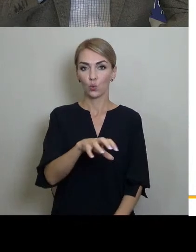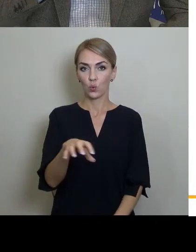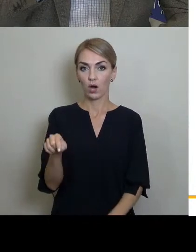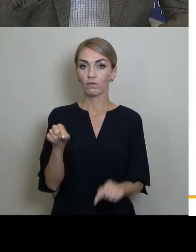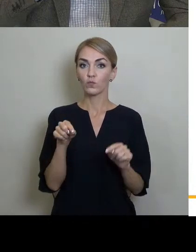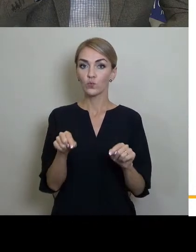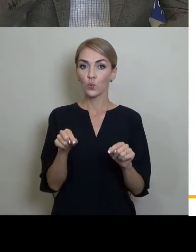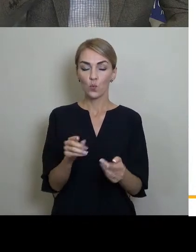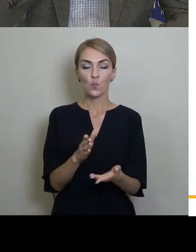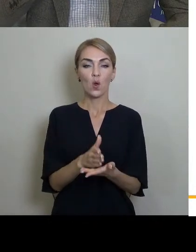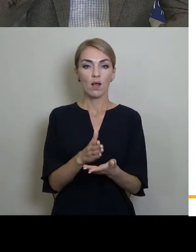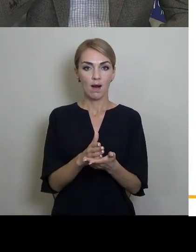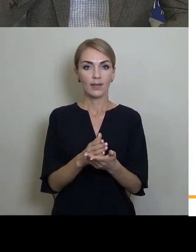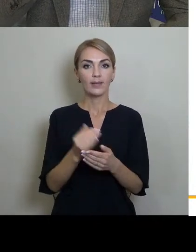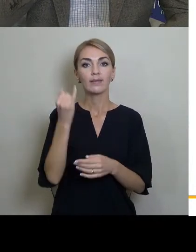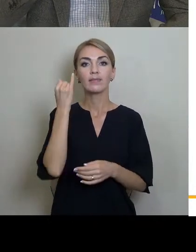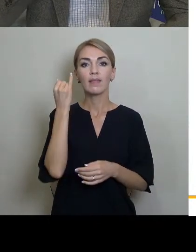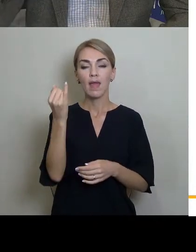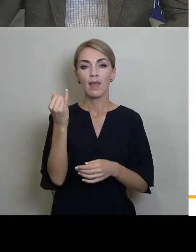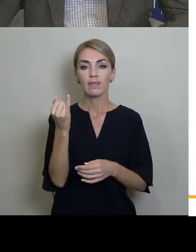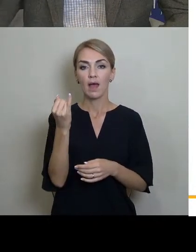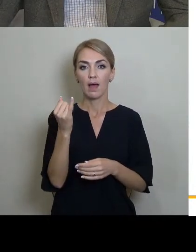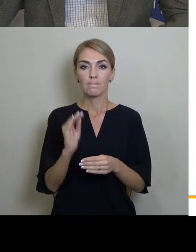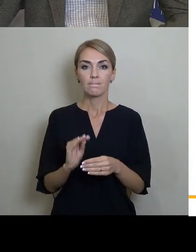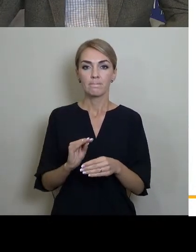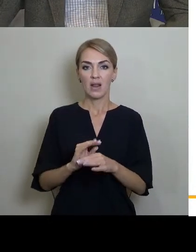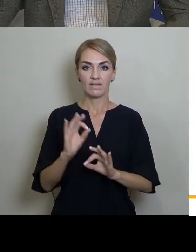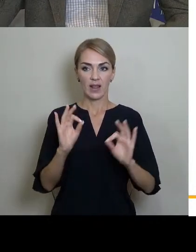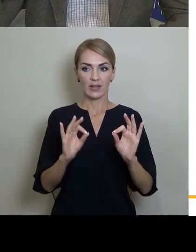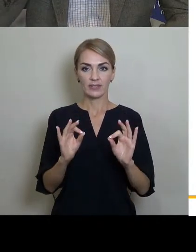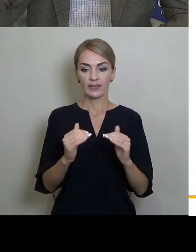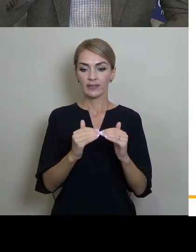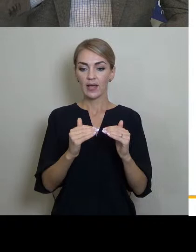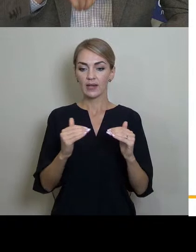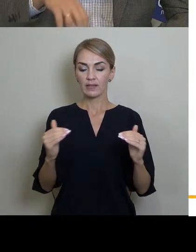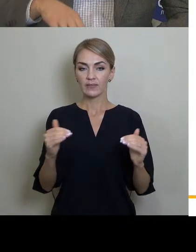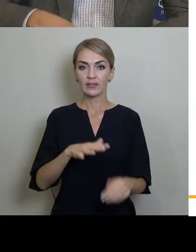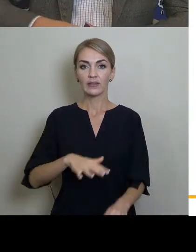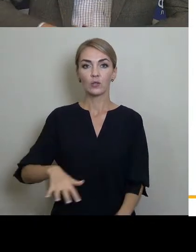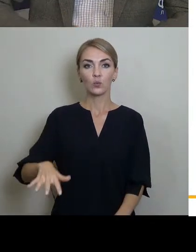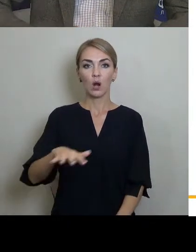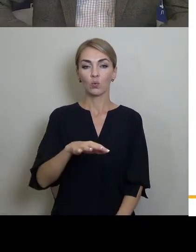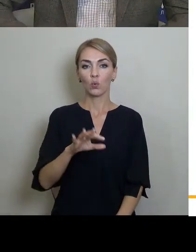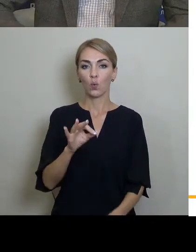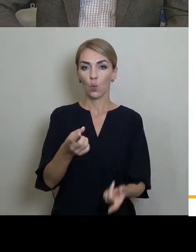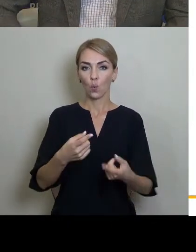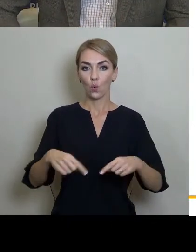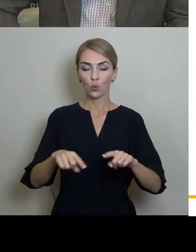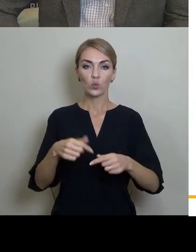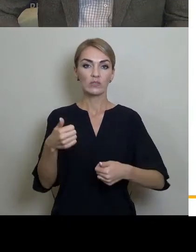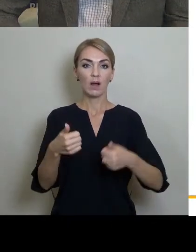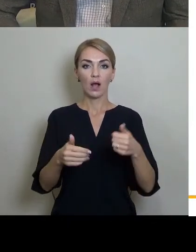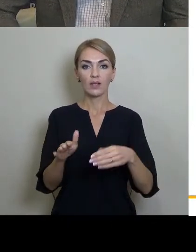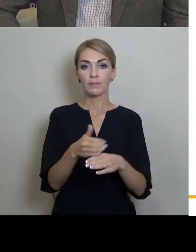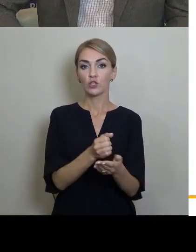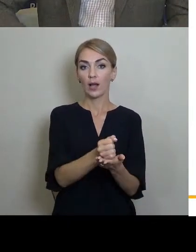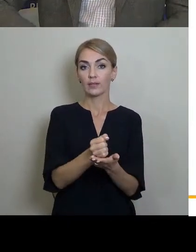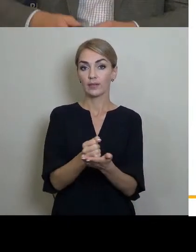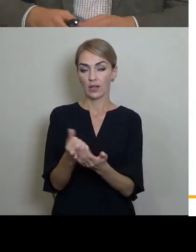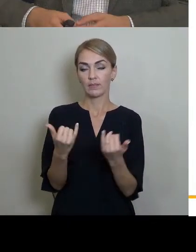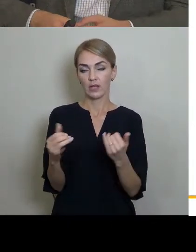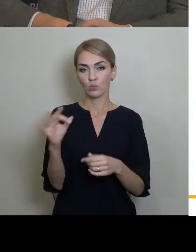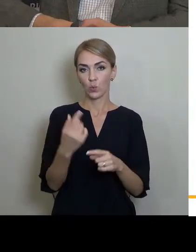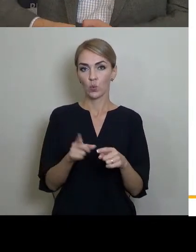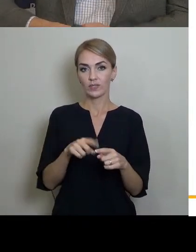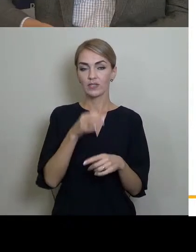multi-mandate list, but in territorial constituency. And that's the idea of preferences, so that on the level of territorial